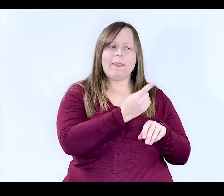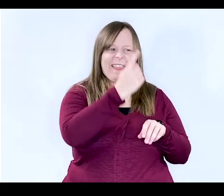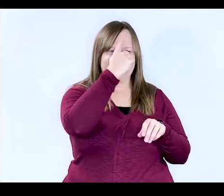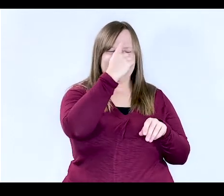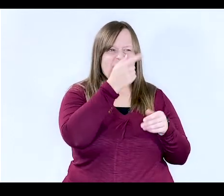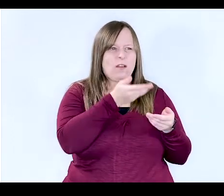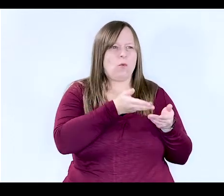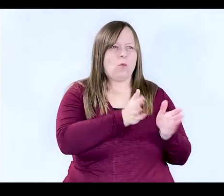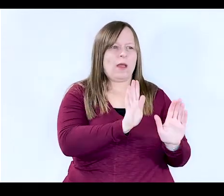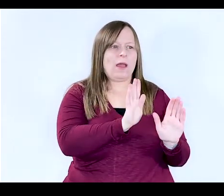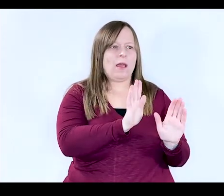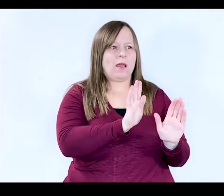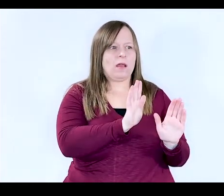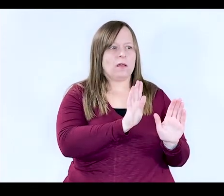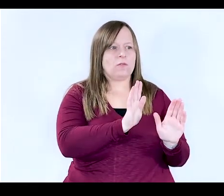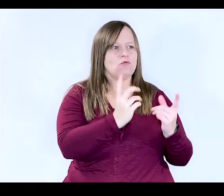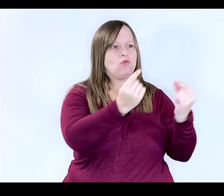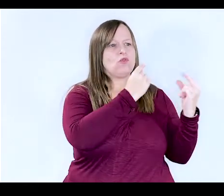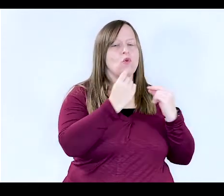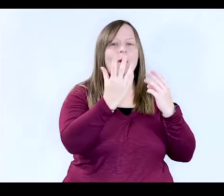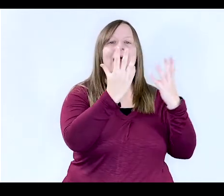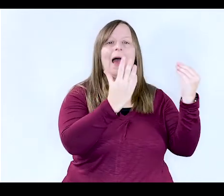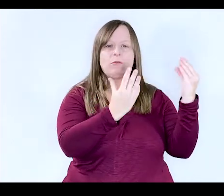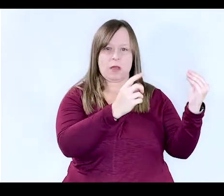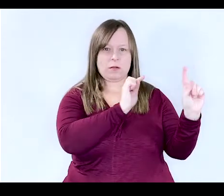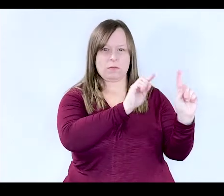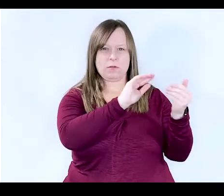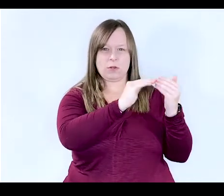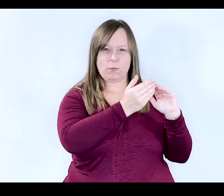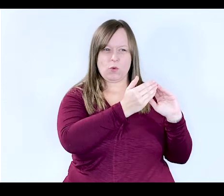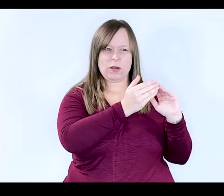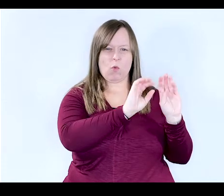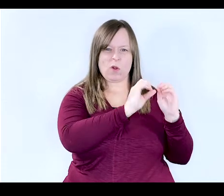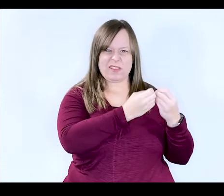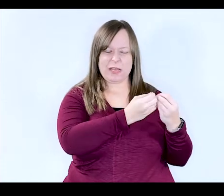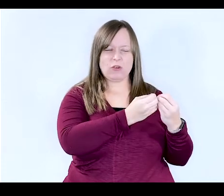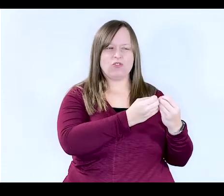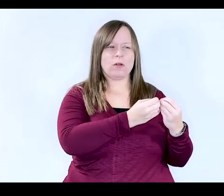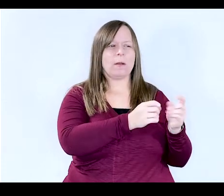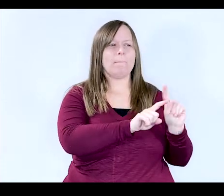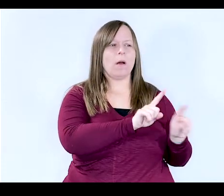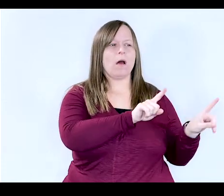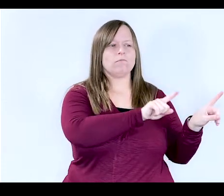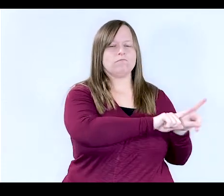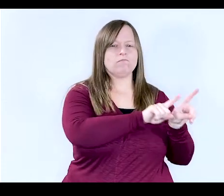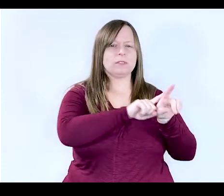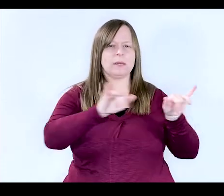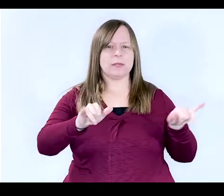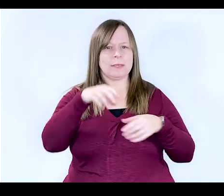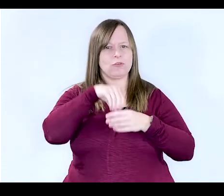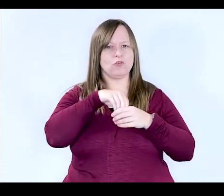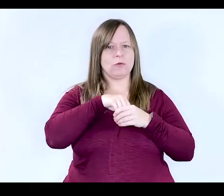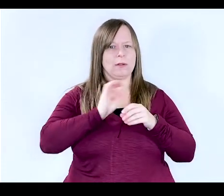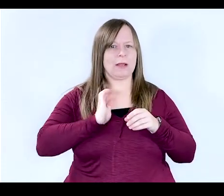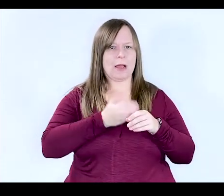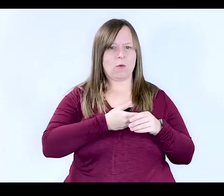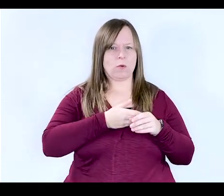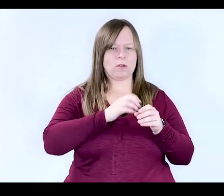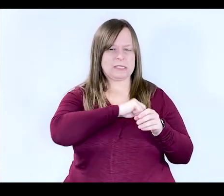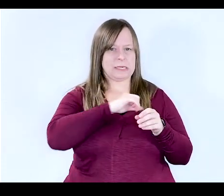about ways that we can act outward in the community and as an organization, but also